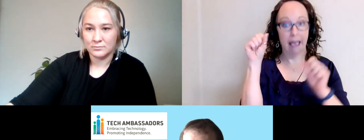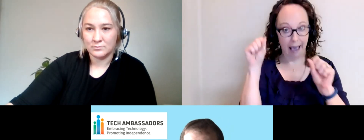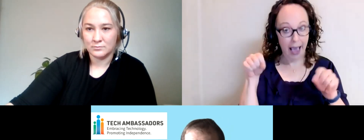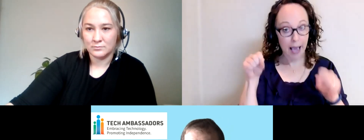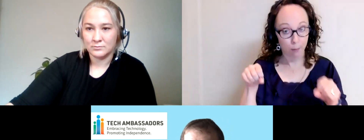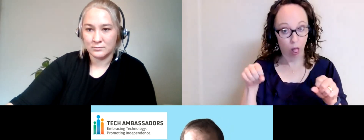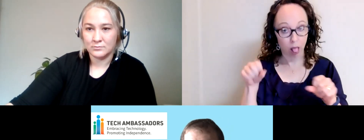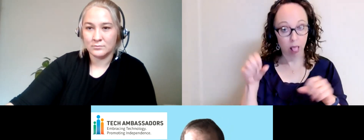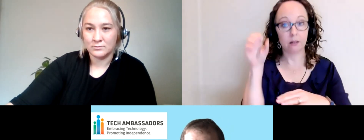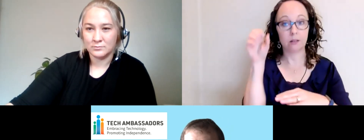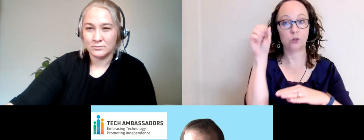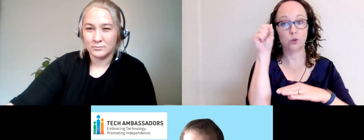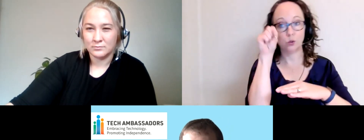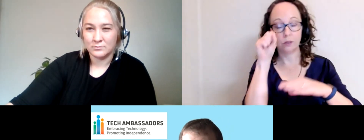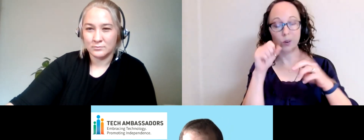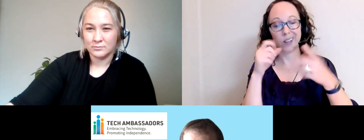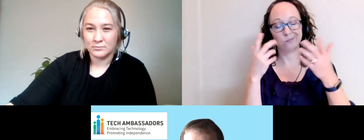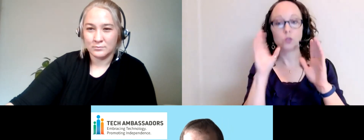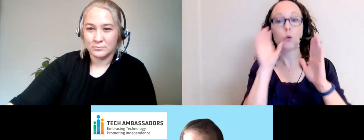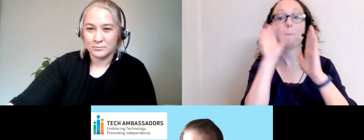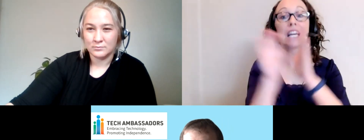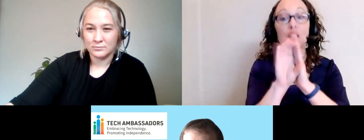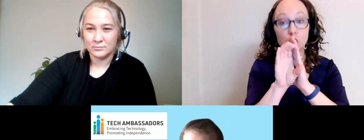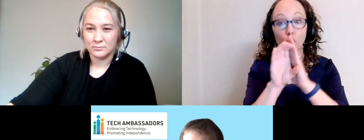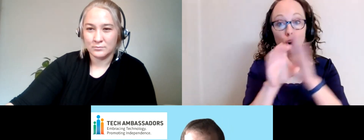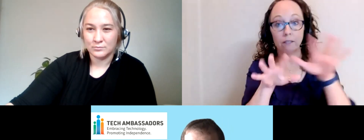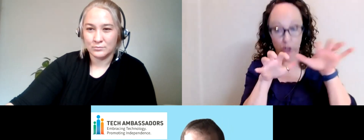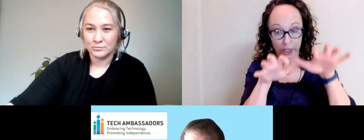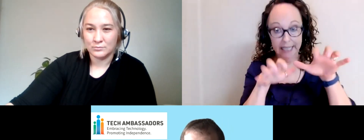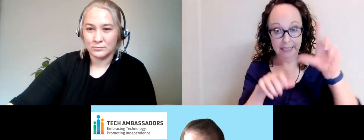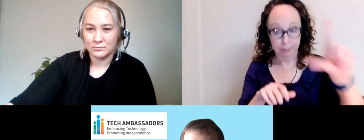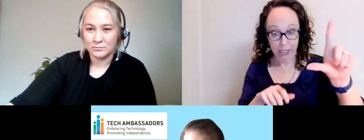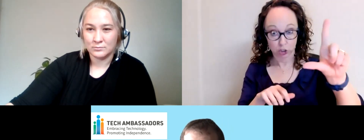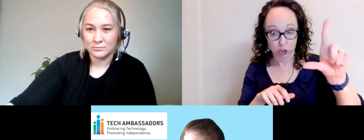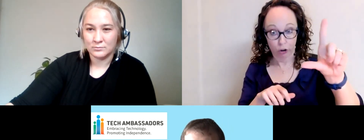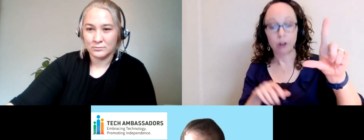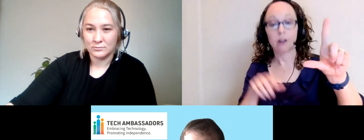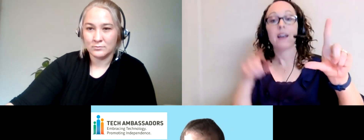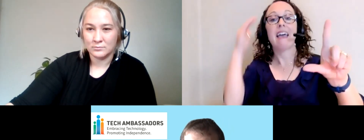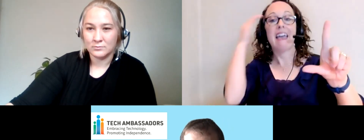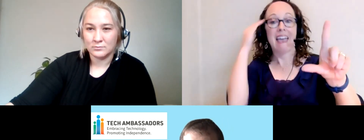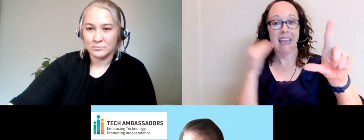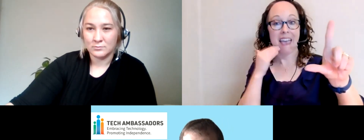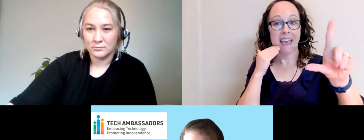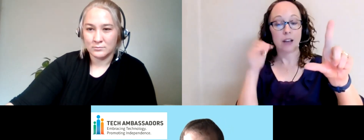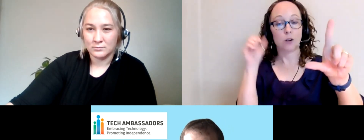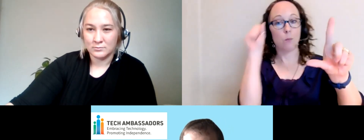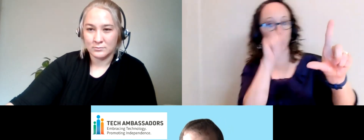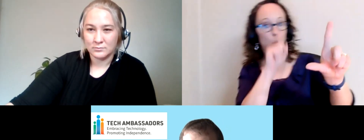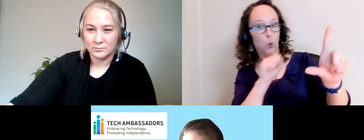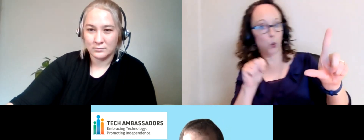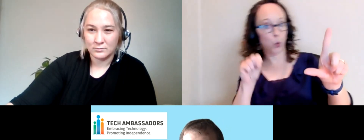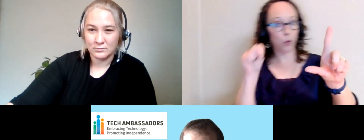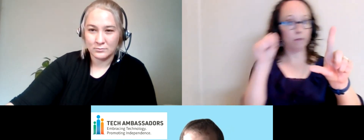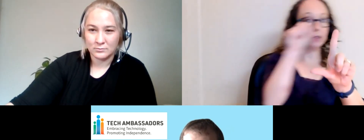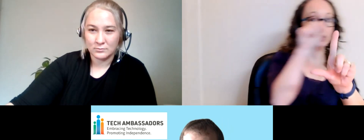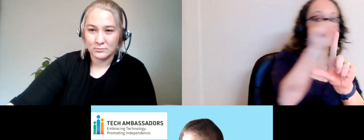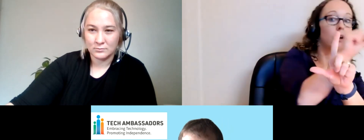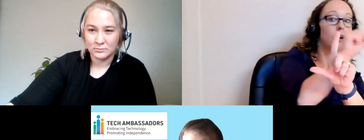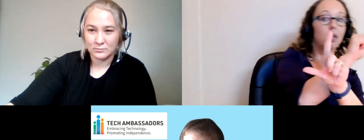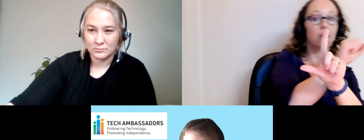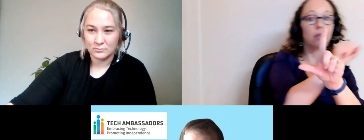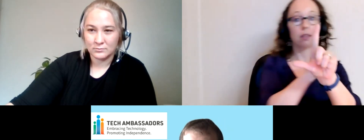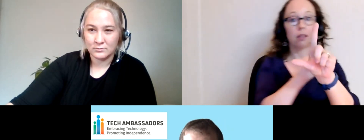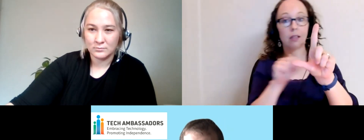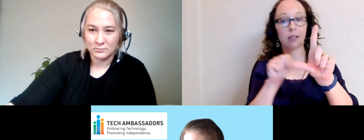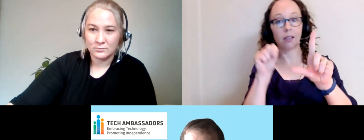the image of whatever you're looking at. But I have noticed